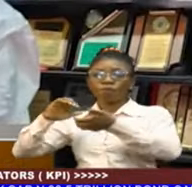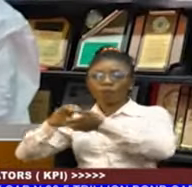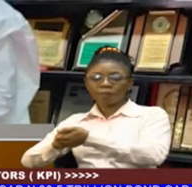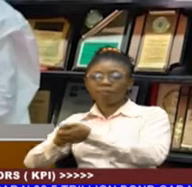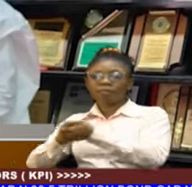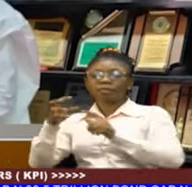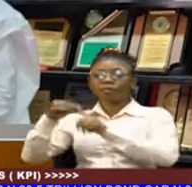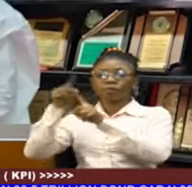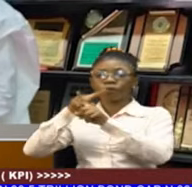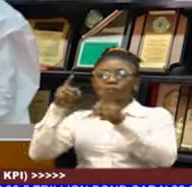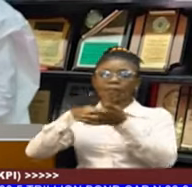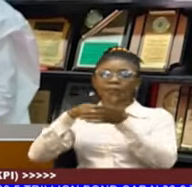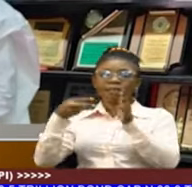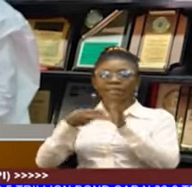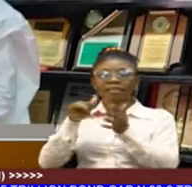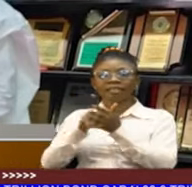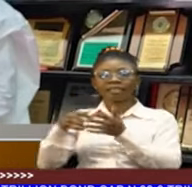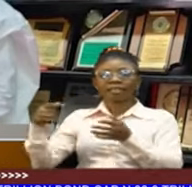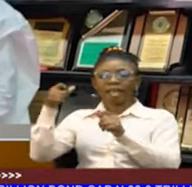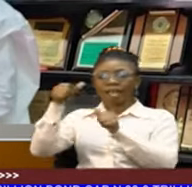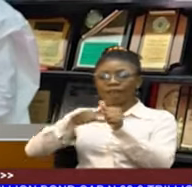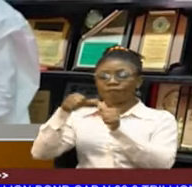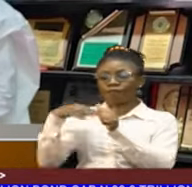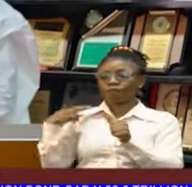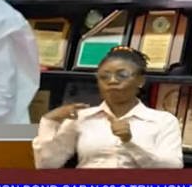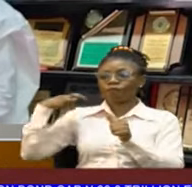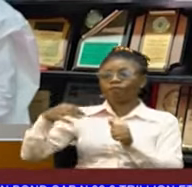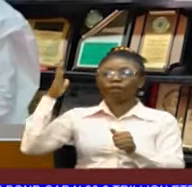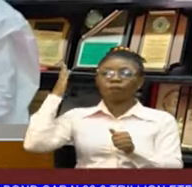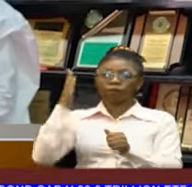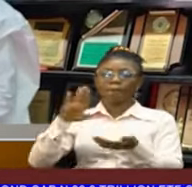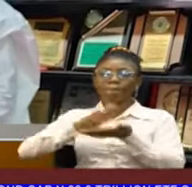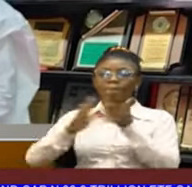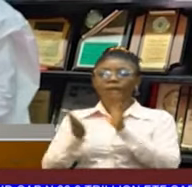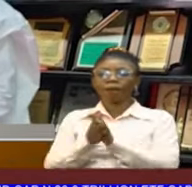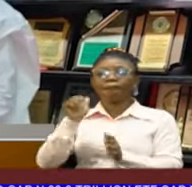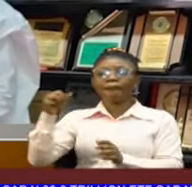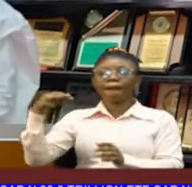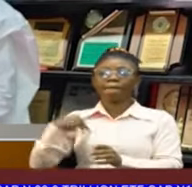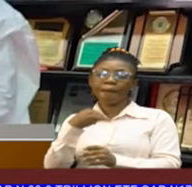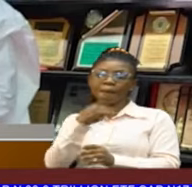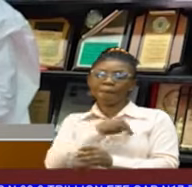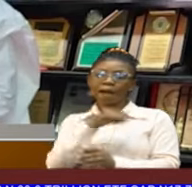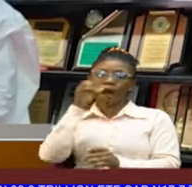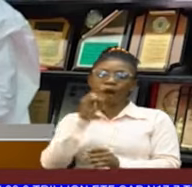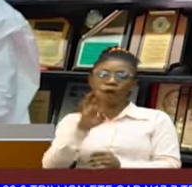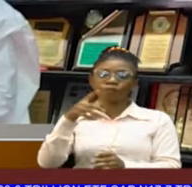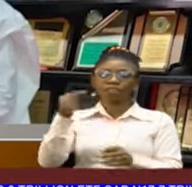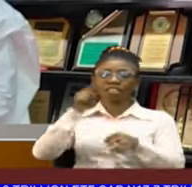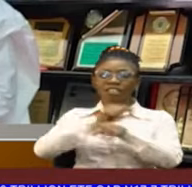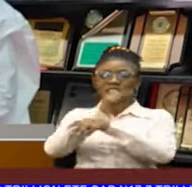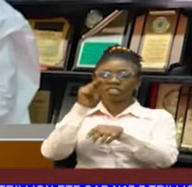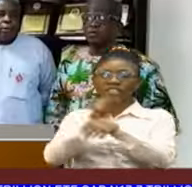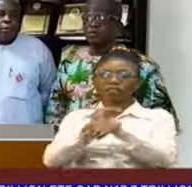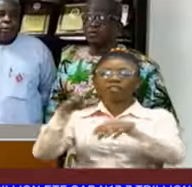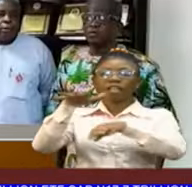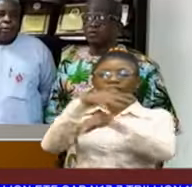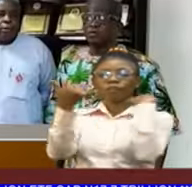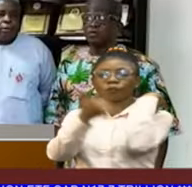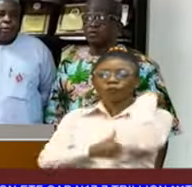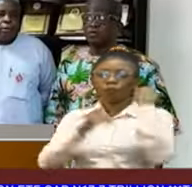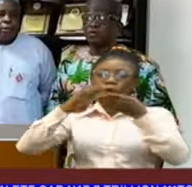every deployed volunteer from DTAC automatically becomes a member of the nation's diaspora community.